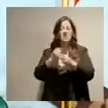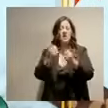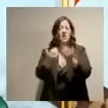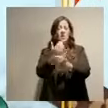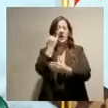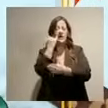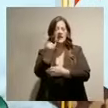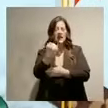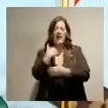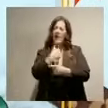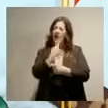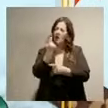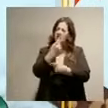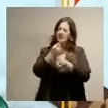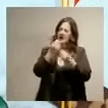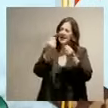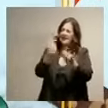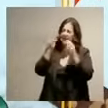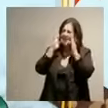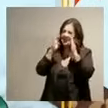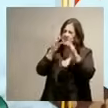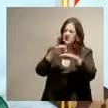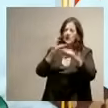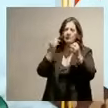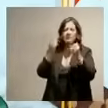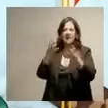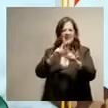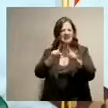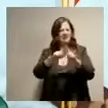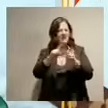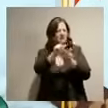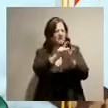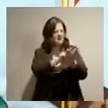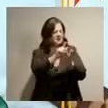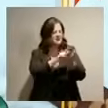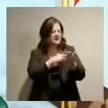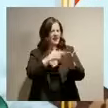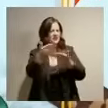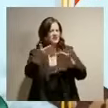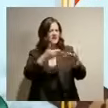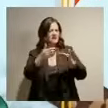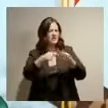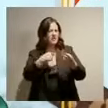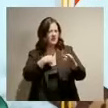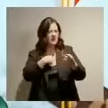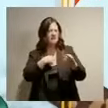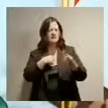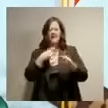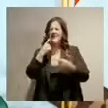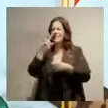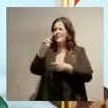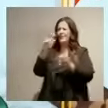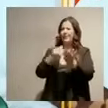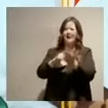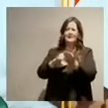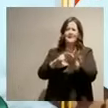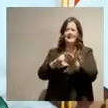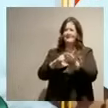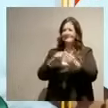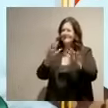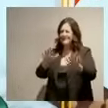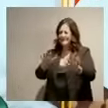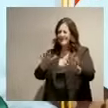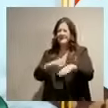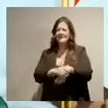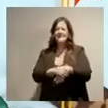I'll pay attention as I do to the how many bills this year? Just 2,000 other bills. And it's not a knock.